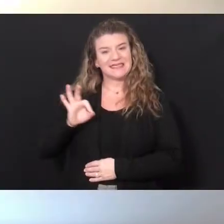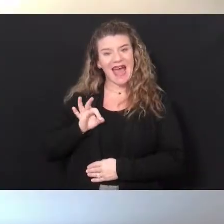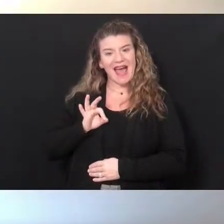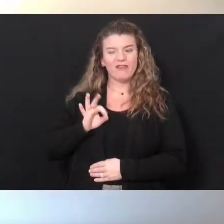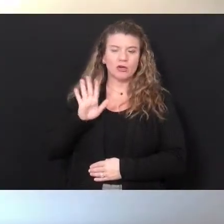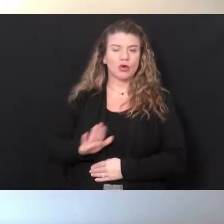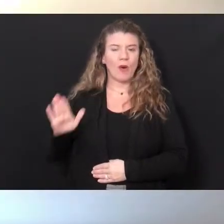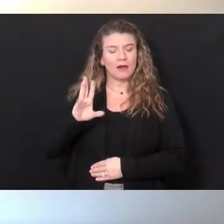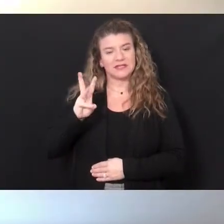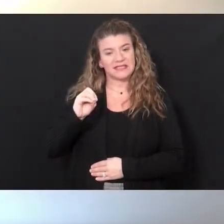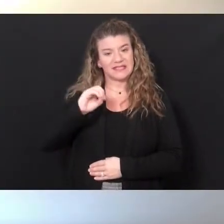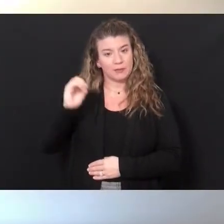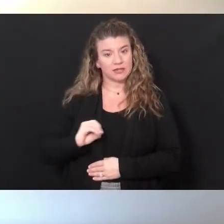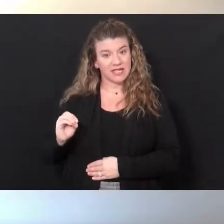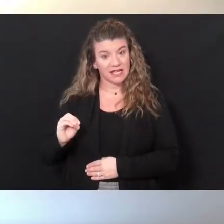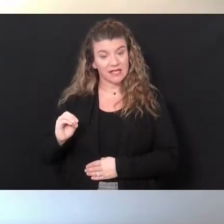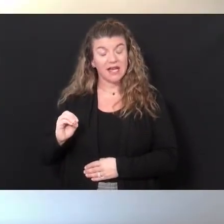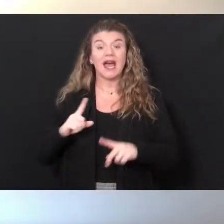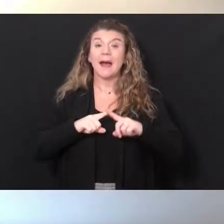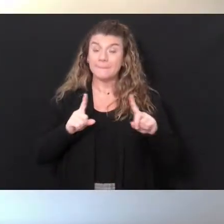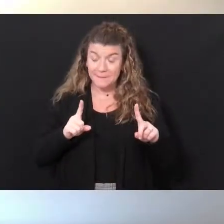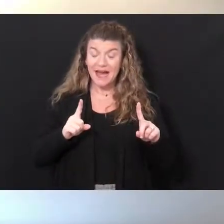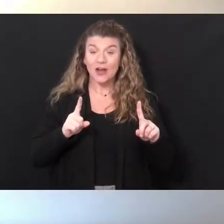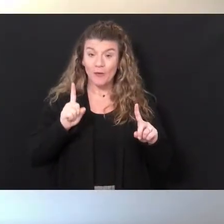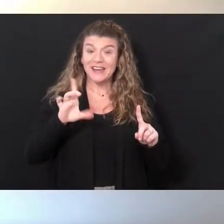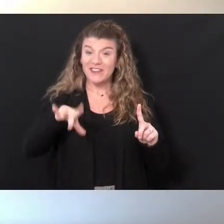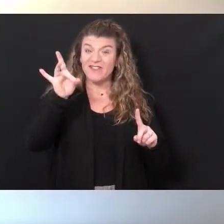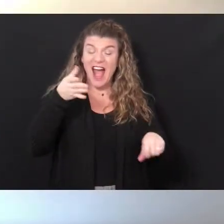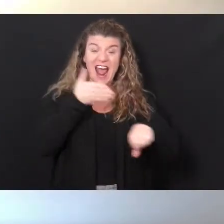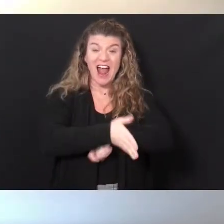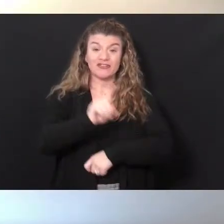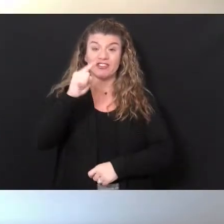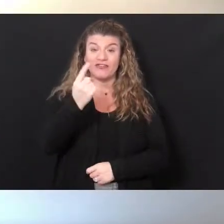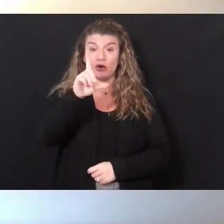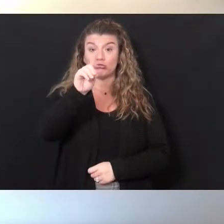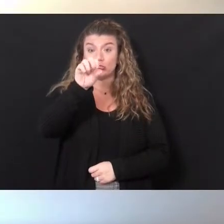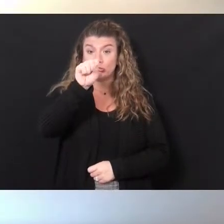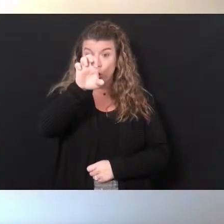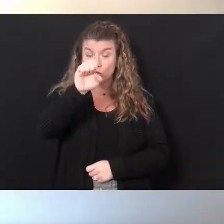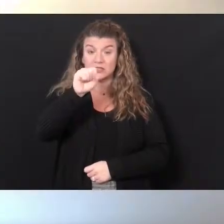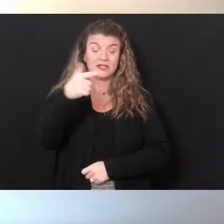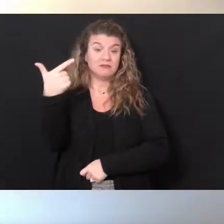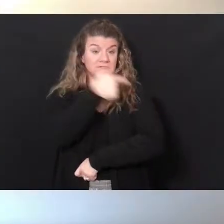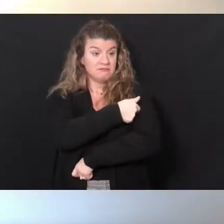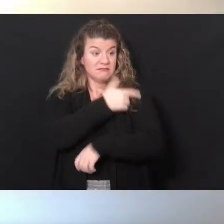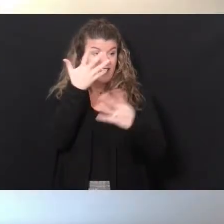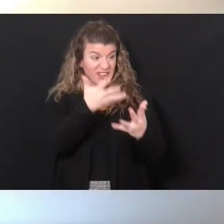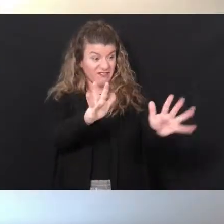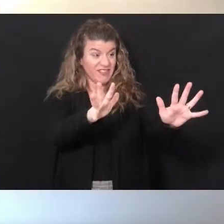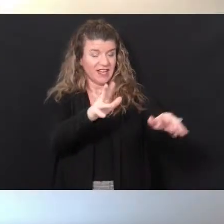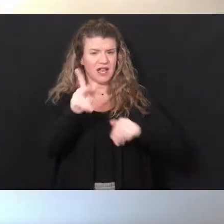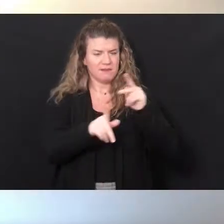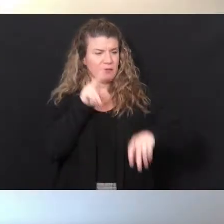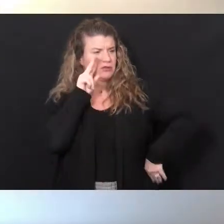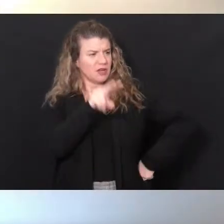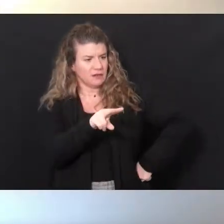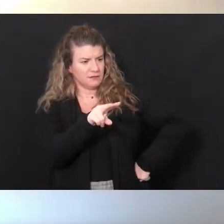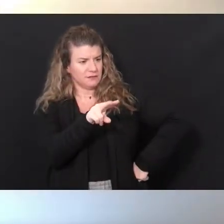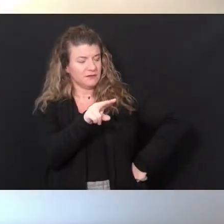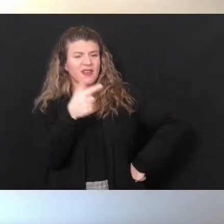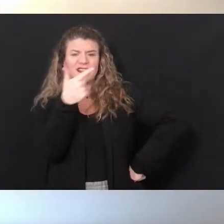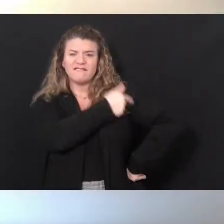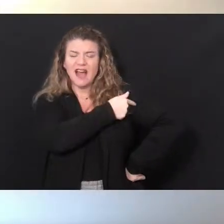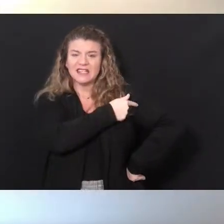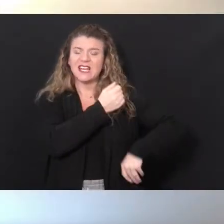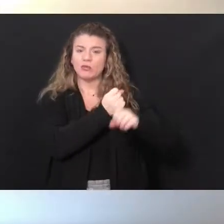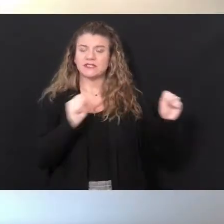60%. But what we did find is, after the first doses had been administered and people saw that the